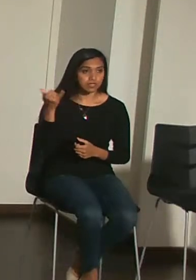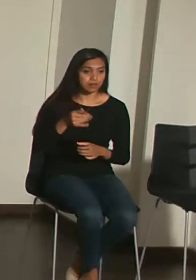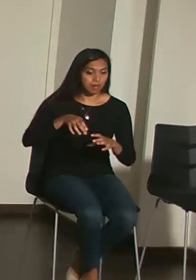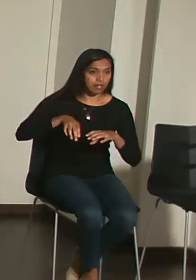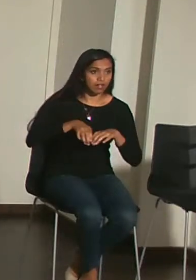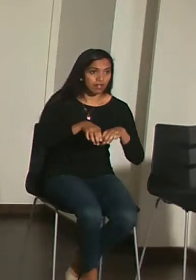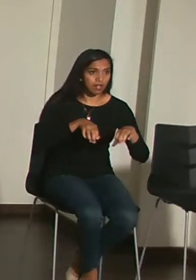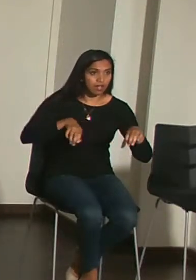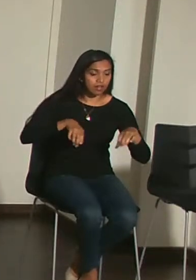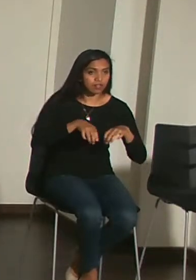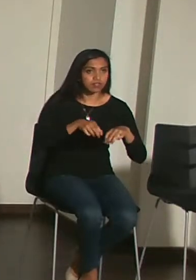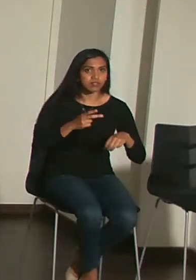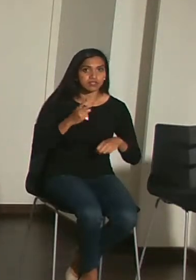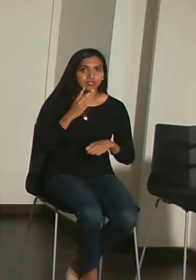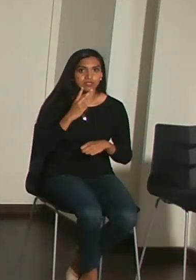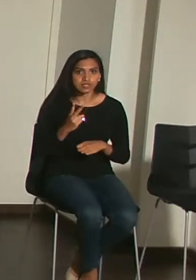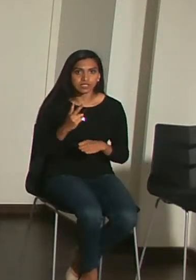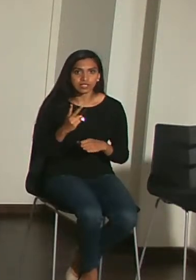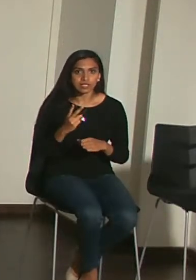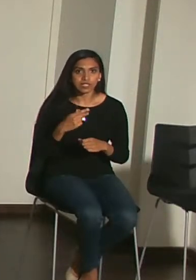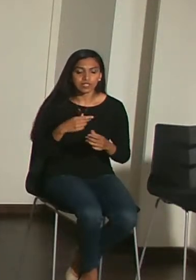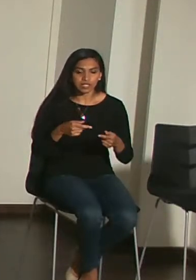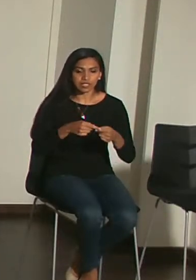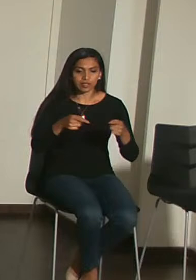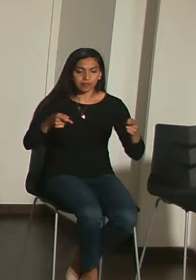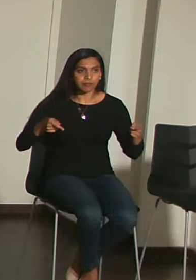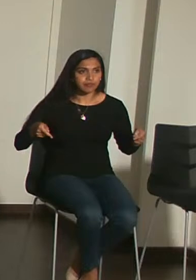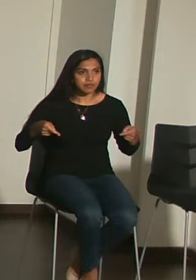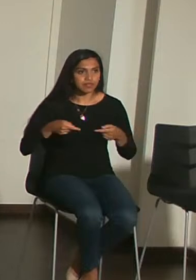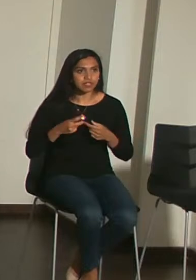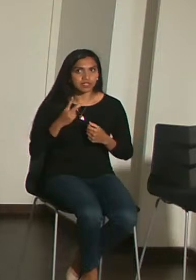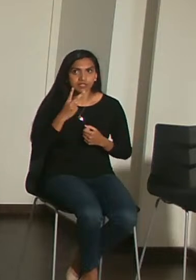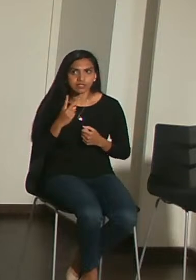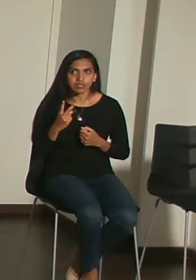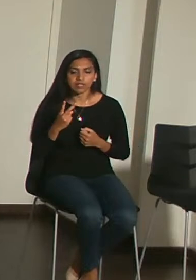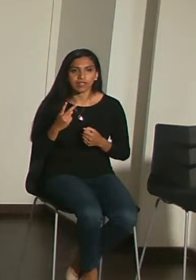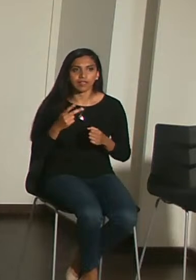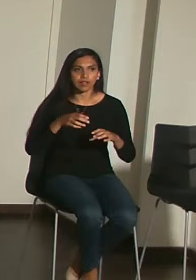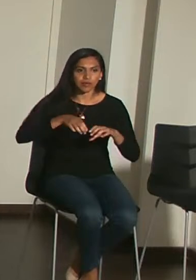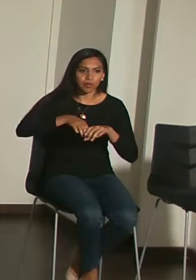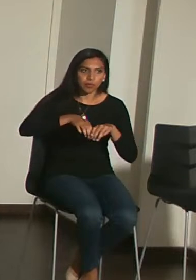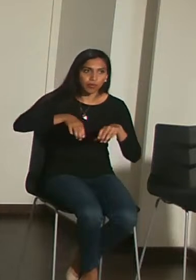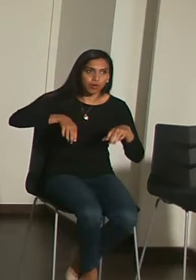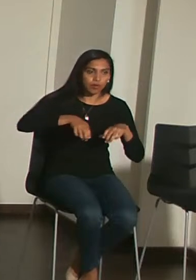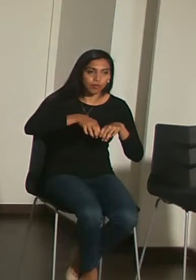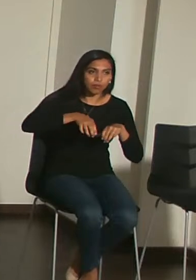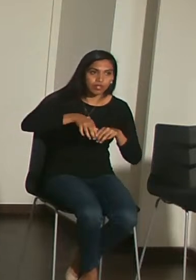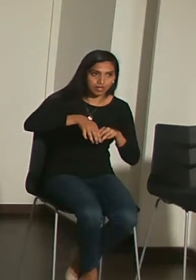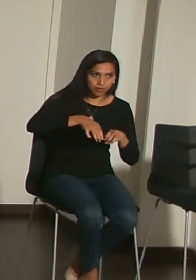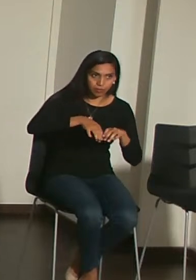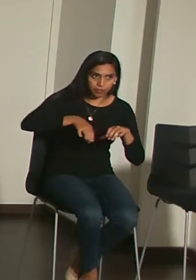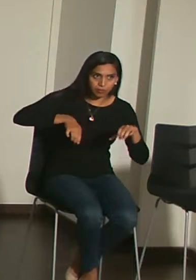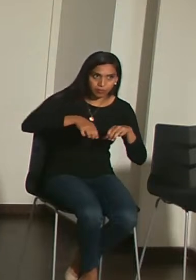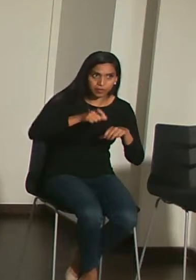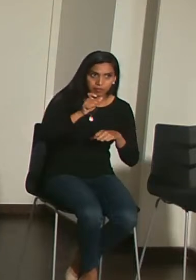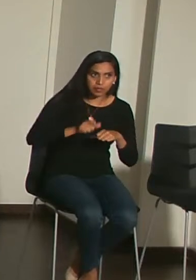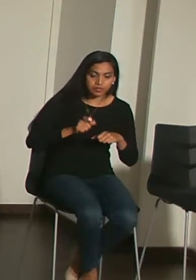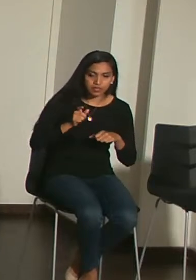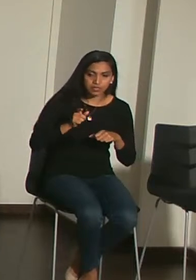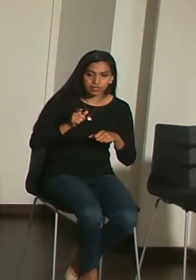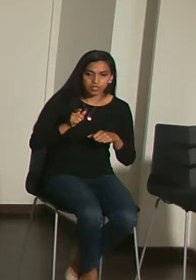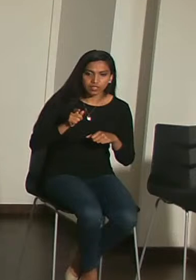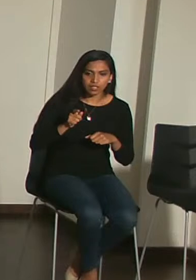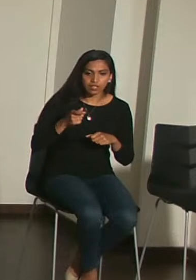saw off the painting to fit the frame. And there was no way of